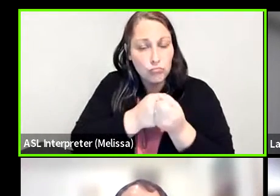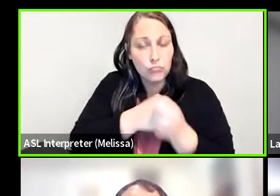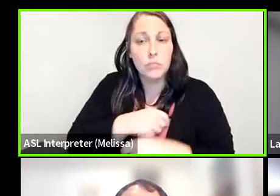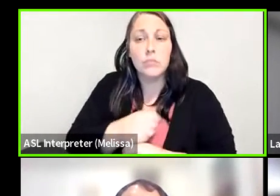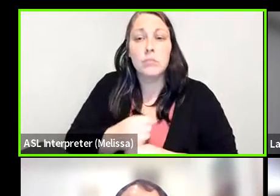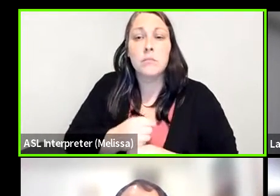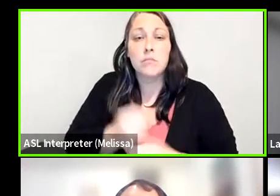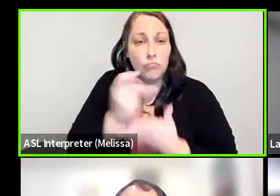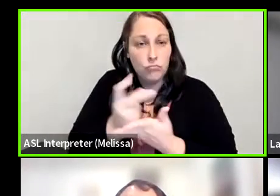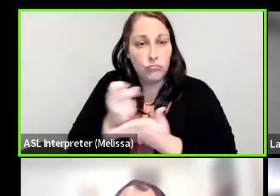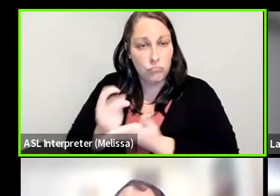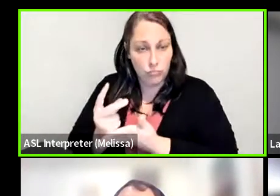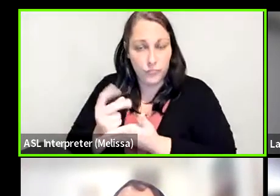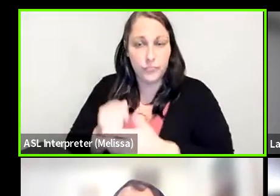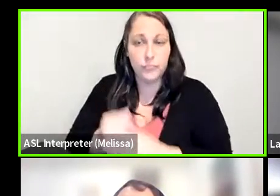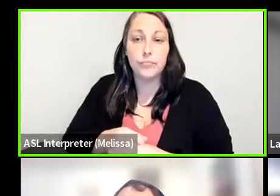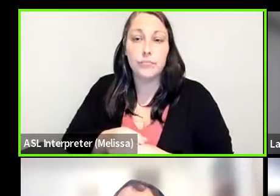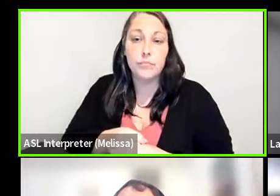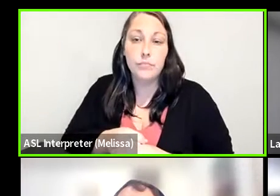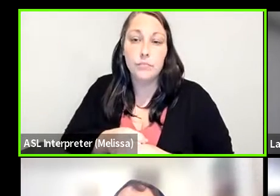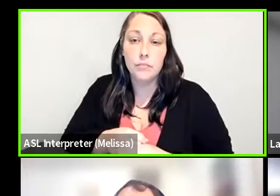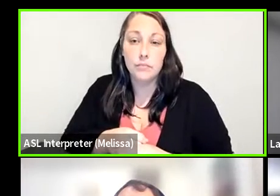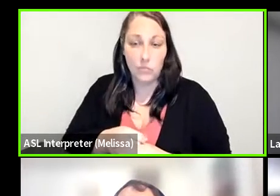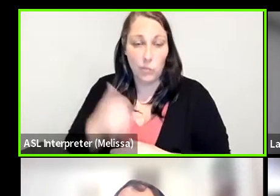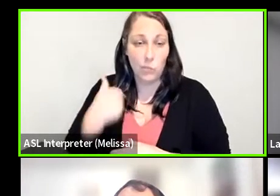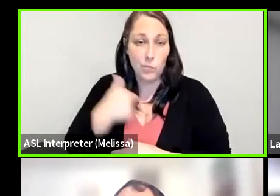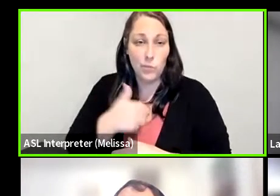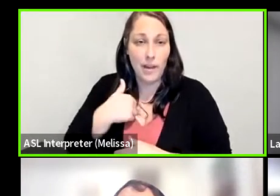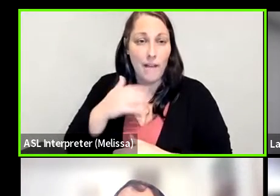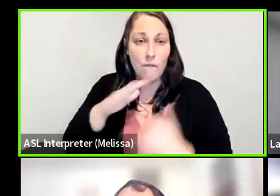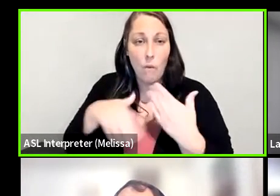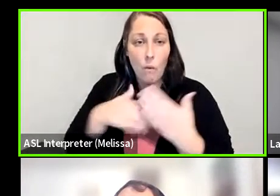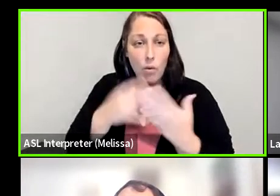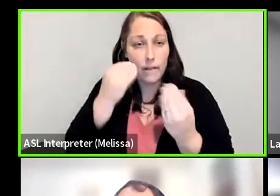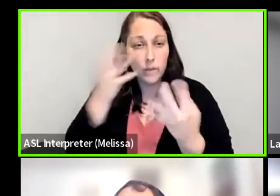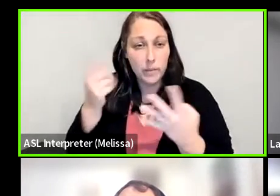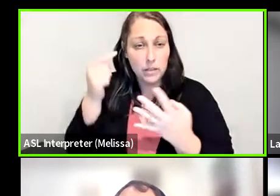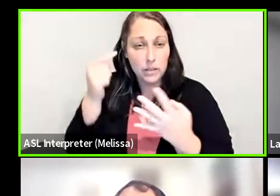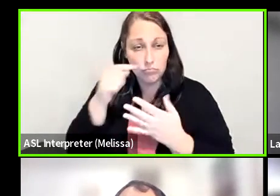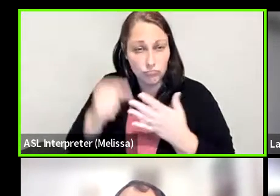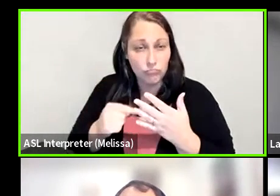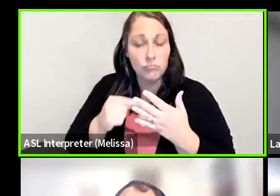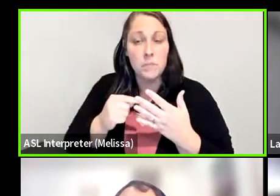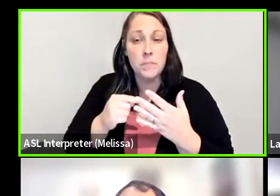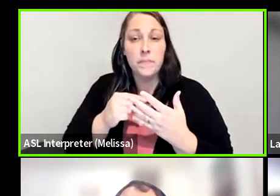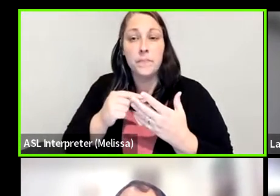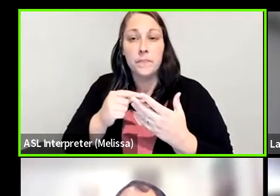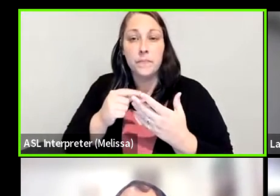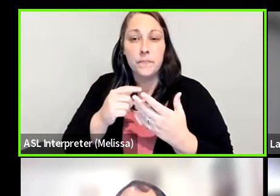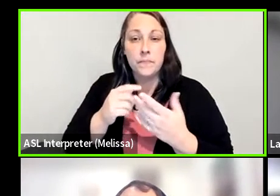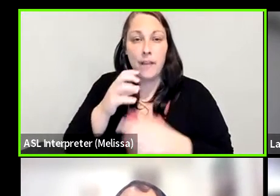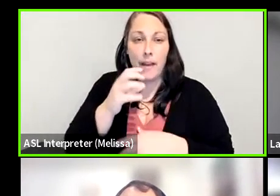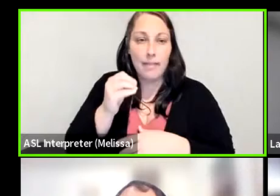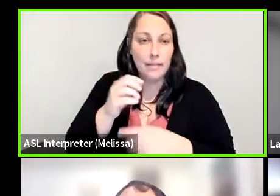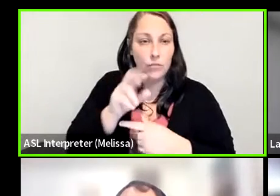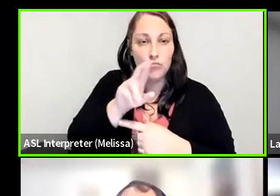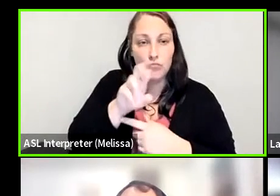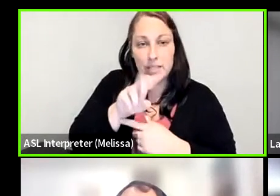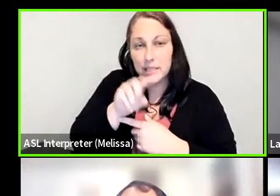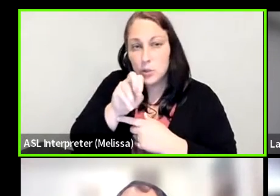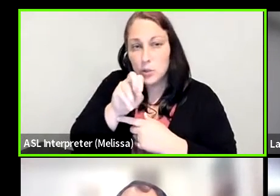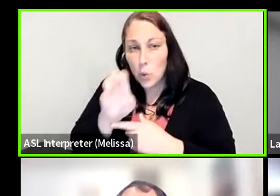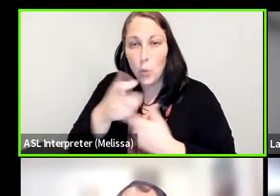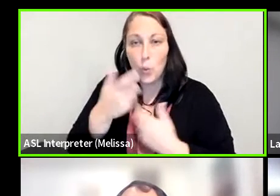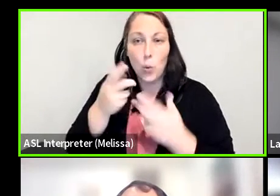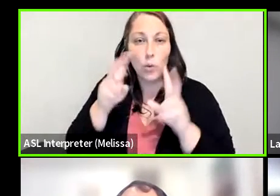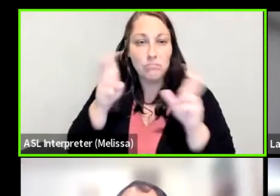benefits set, the use, the density, all of that meaty stuff of entitlements and rezoning pretty much